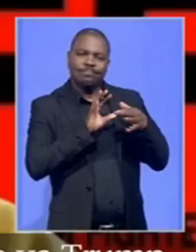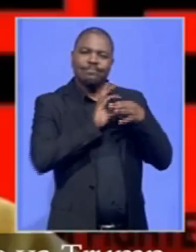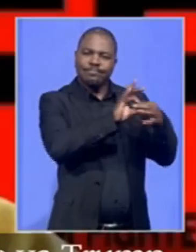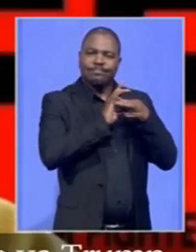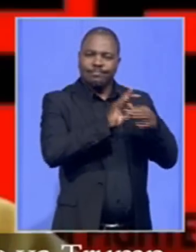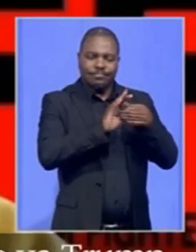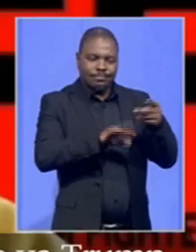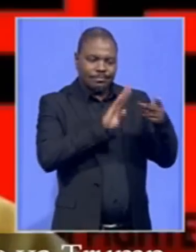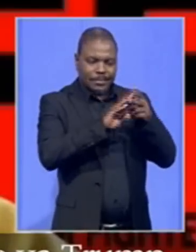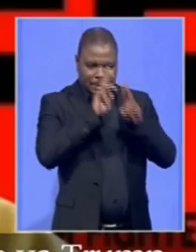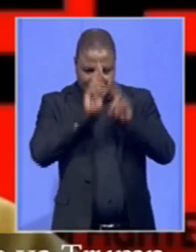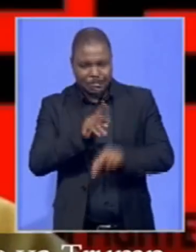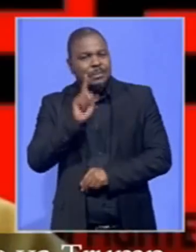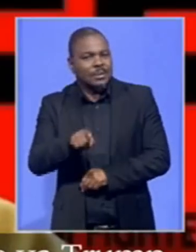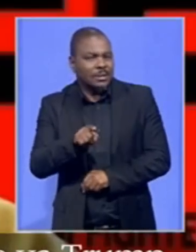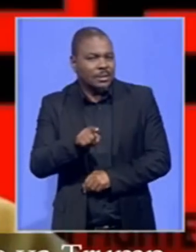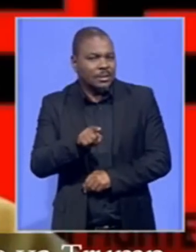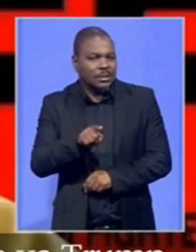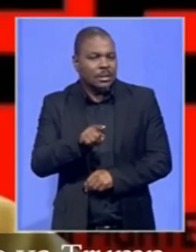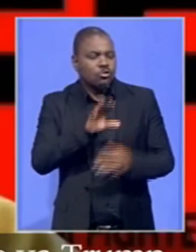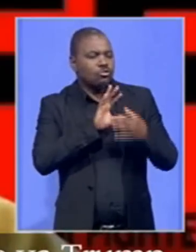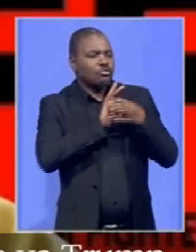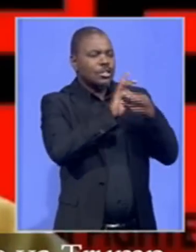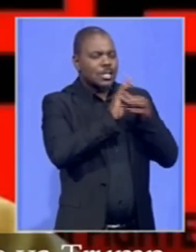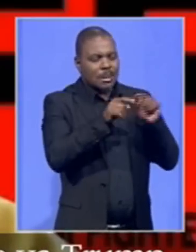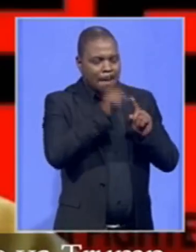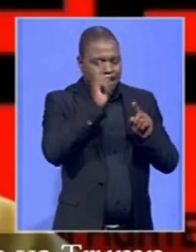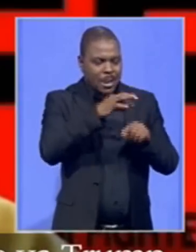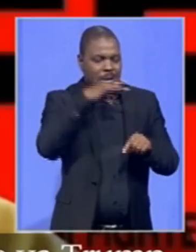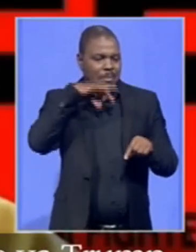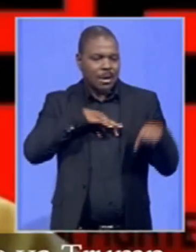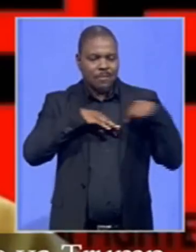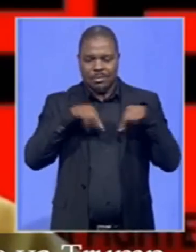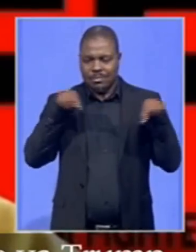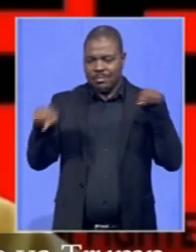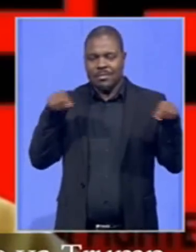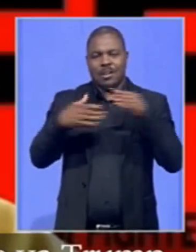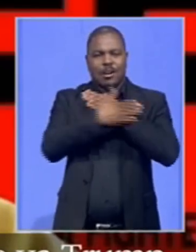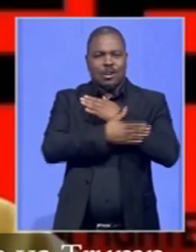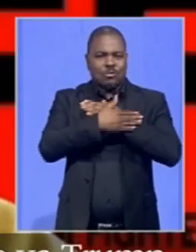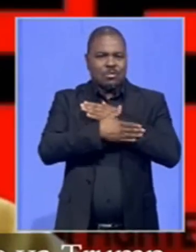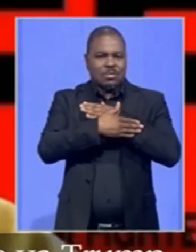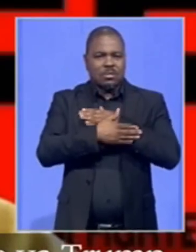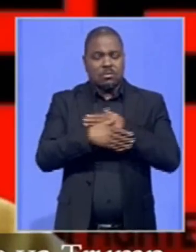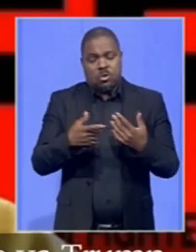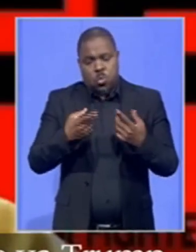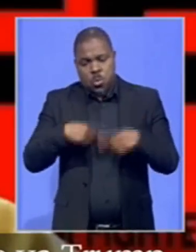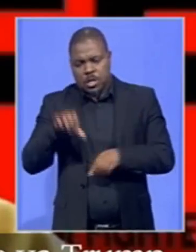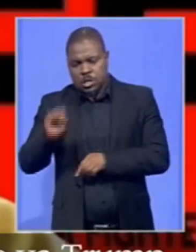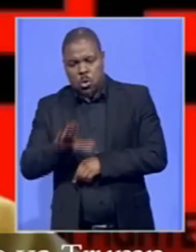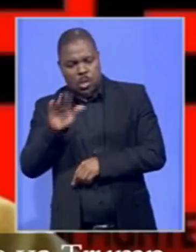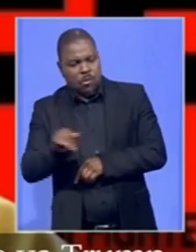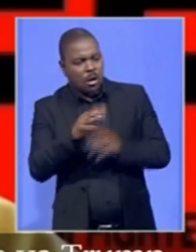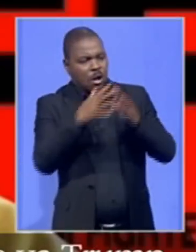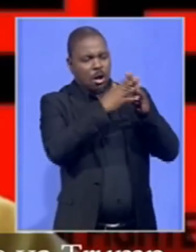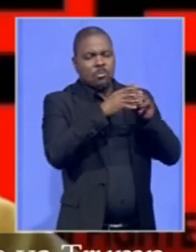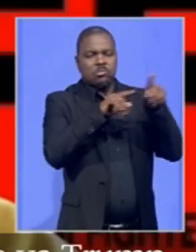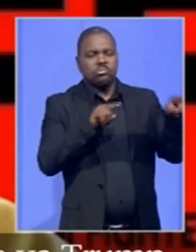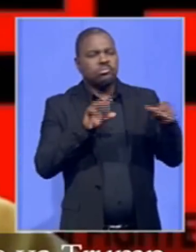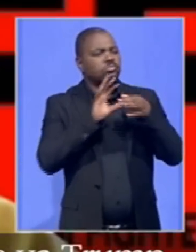has respect. It should be a relationship that benefits all of us. It can't be a relationship that